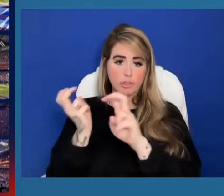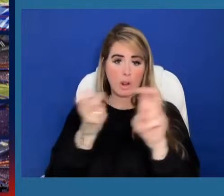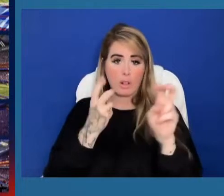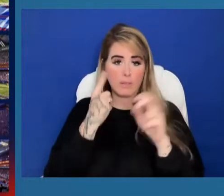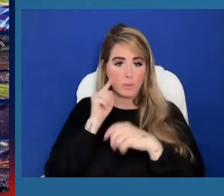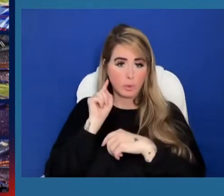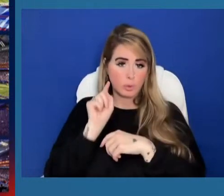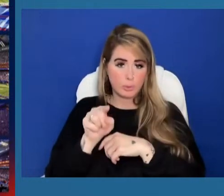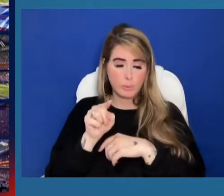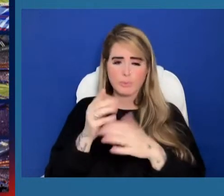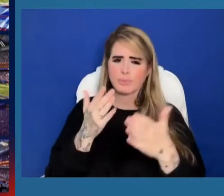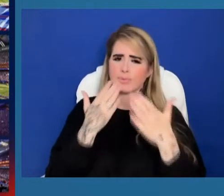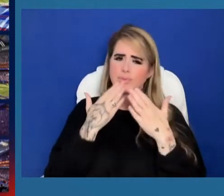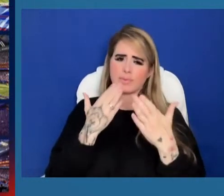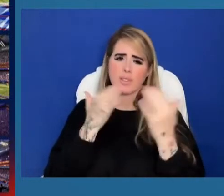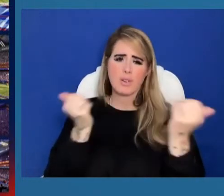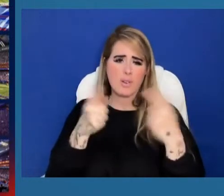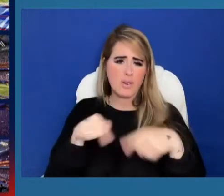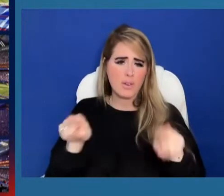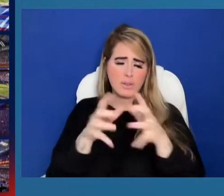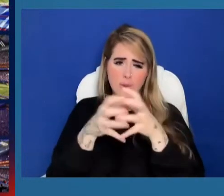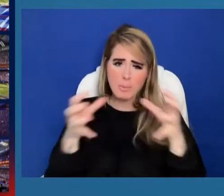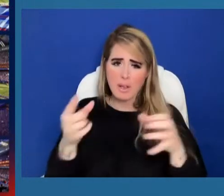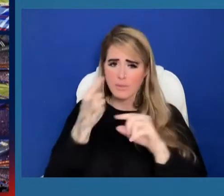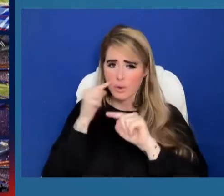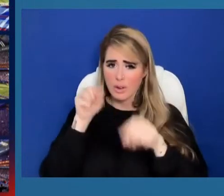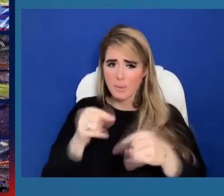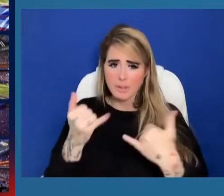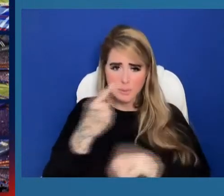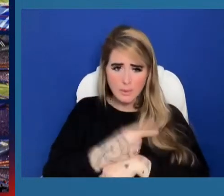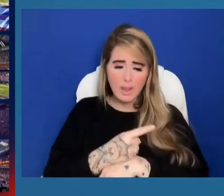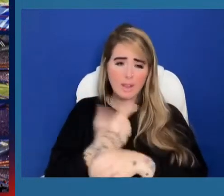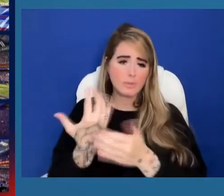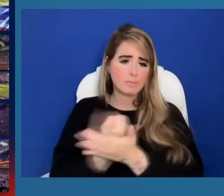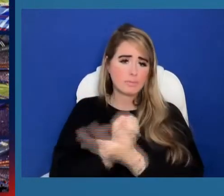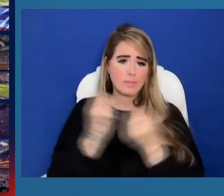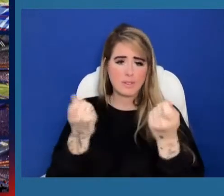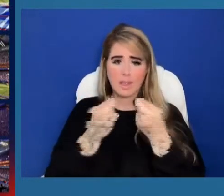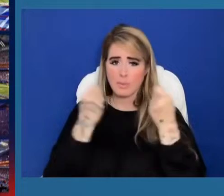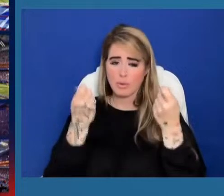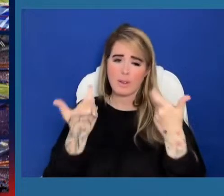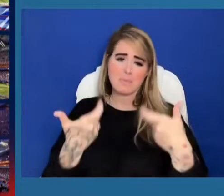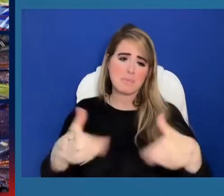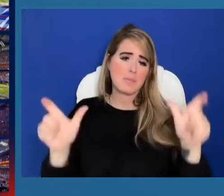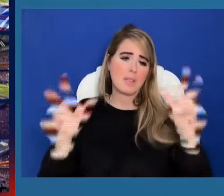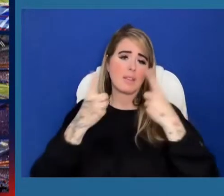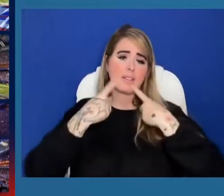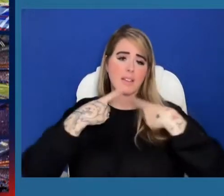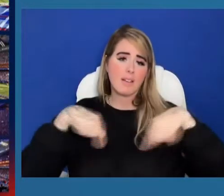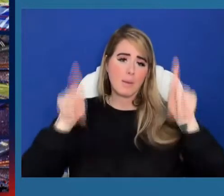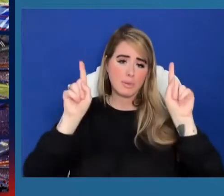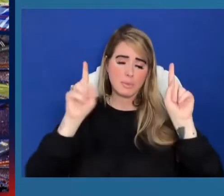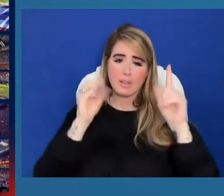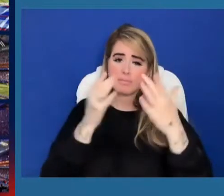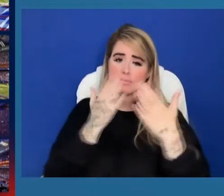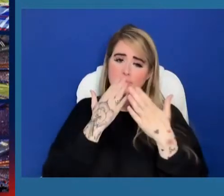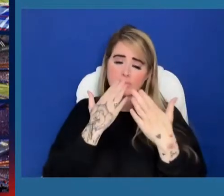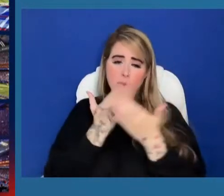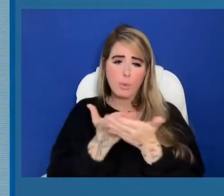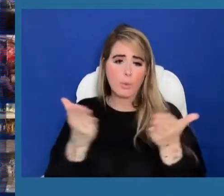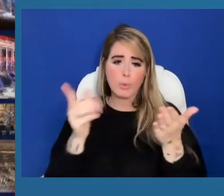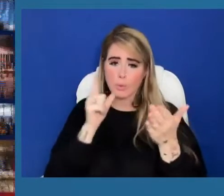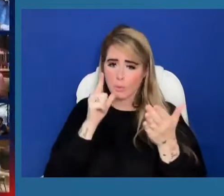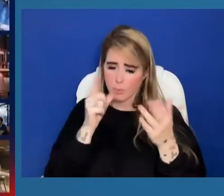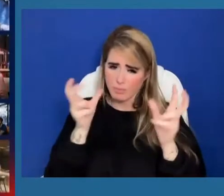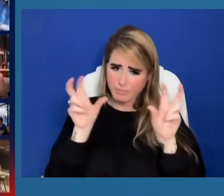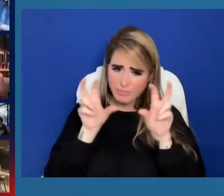want to thank everyone so much for coming out today to help celebrate such a big accomplishment. And thank you to those who have put their